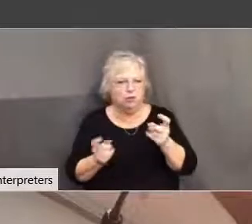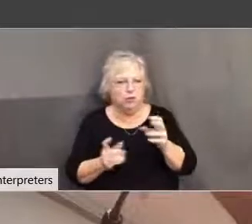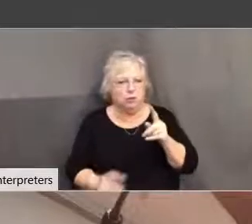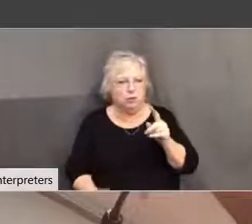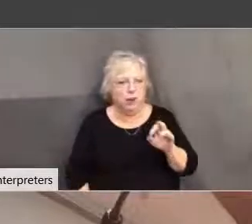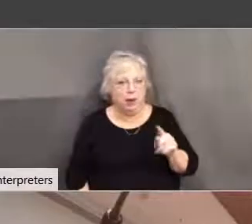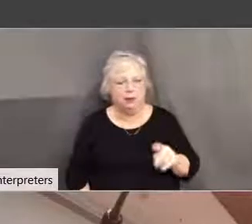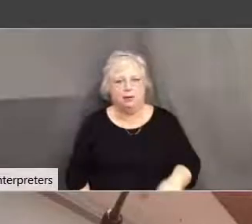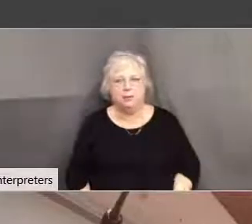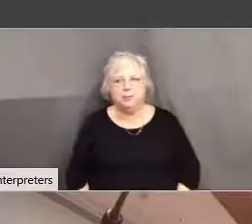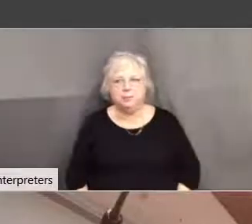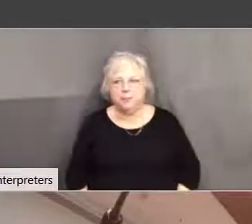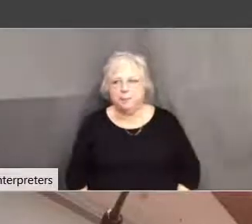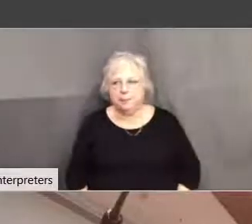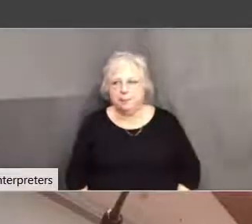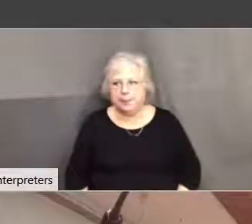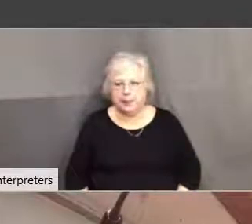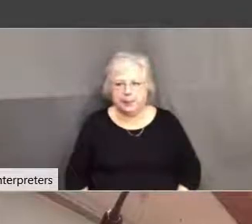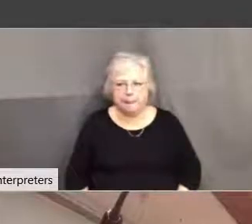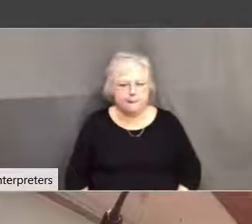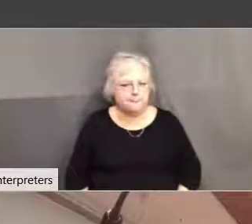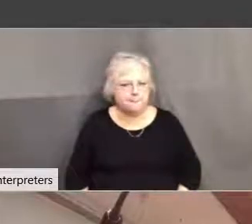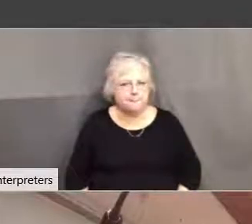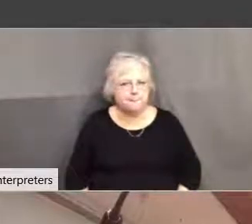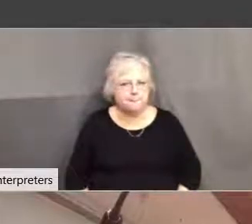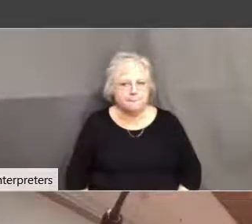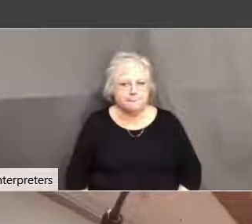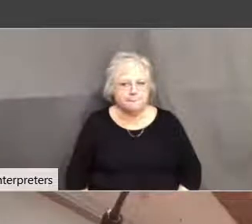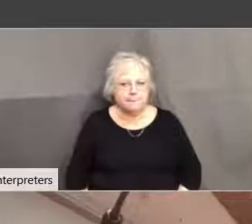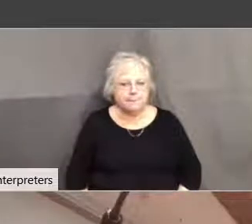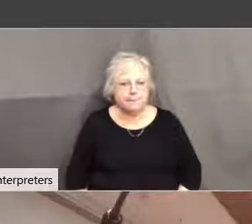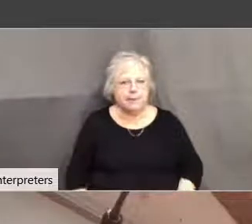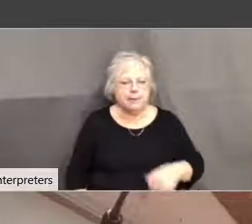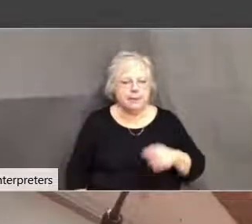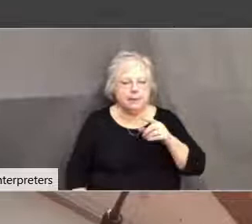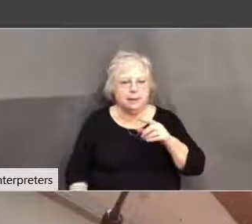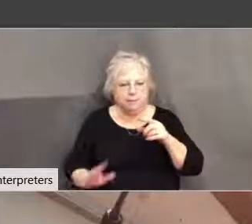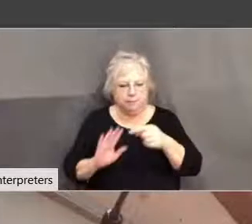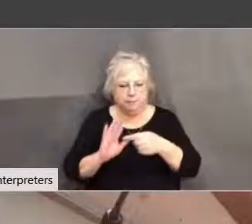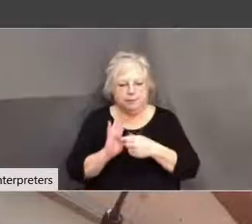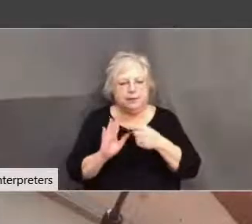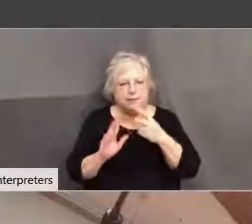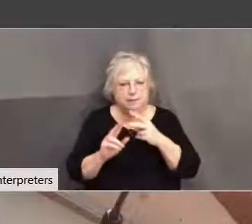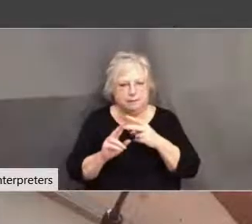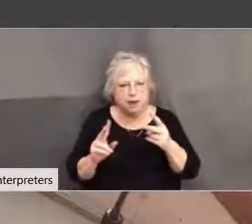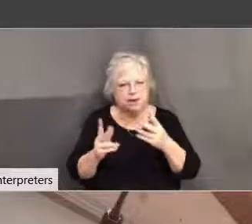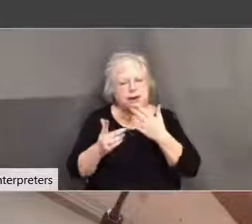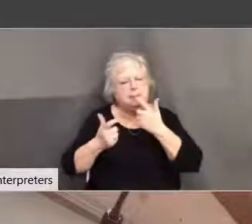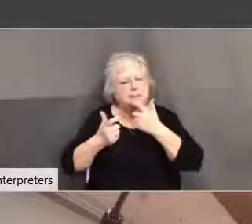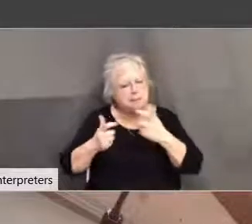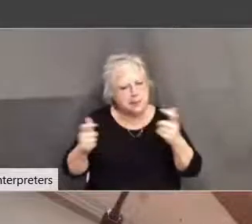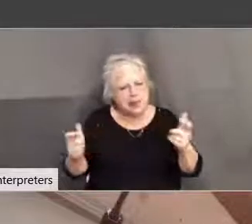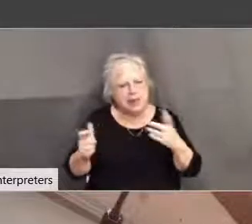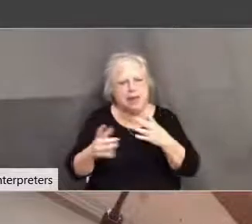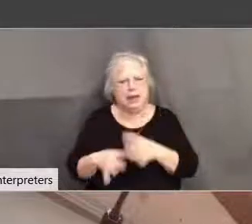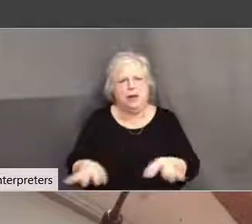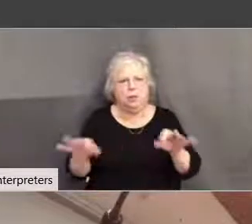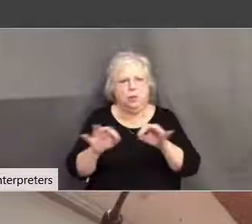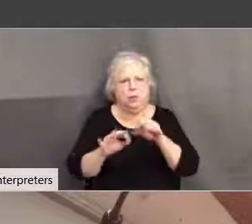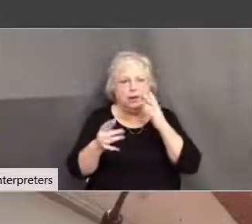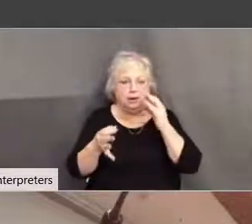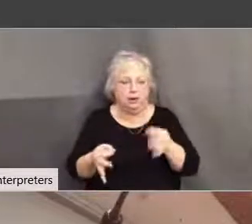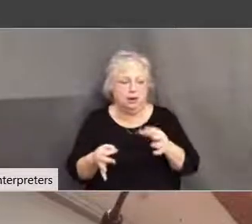is a very big and very important decision. And Mayor, I know it's absolutely true. It's not a matter